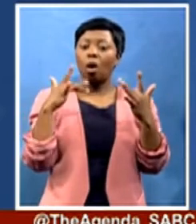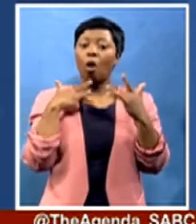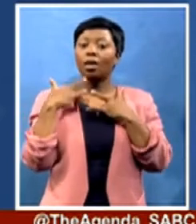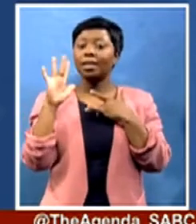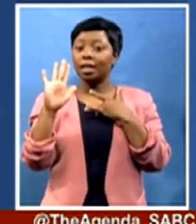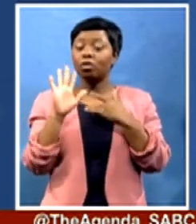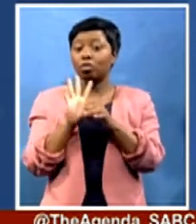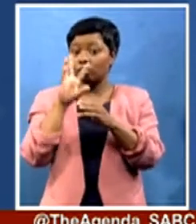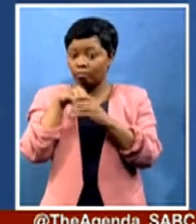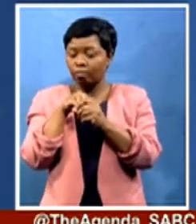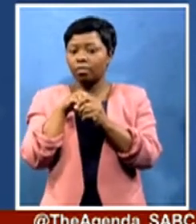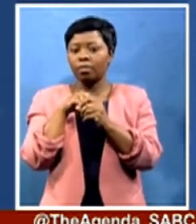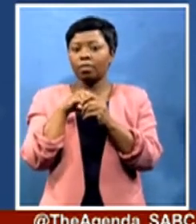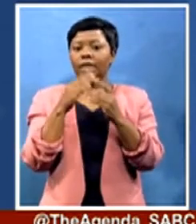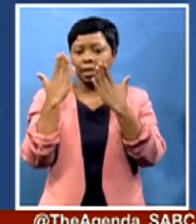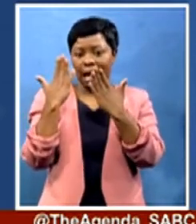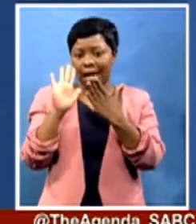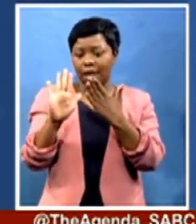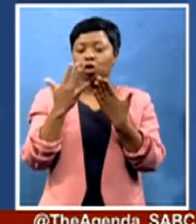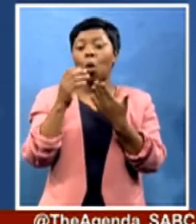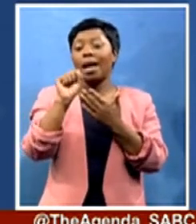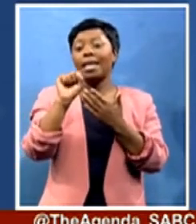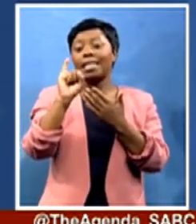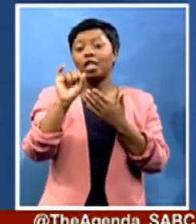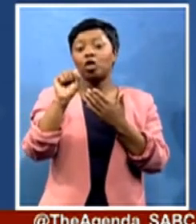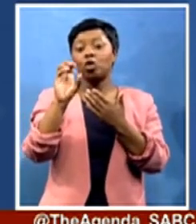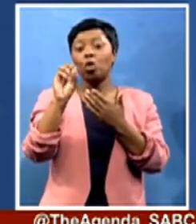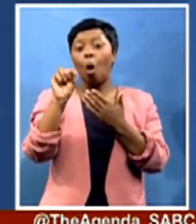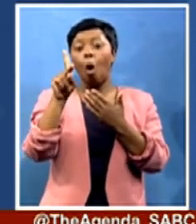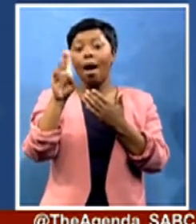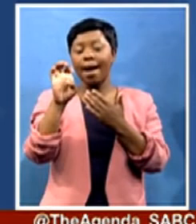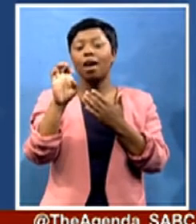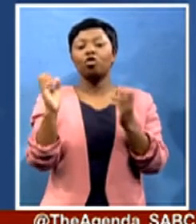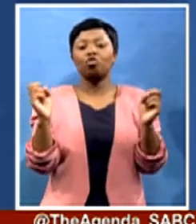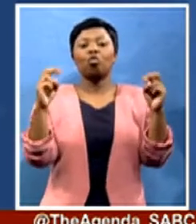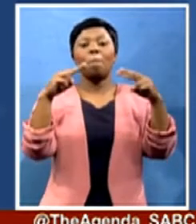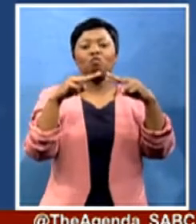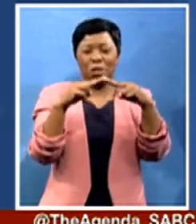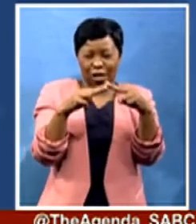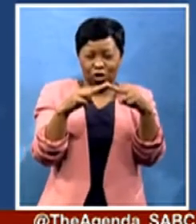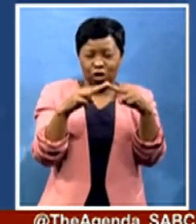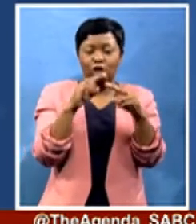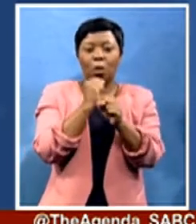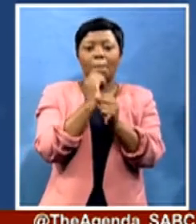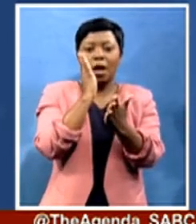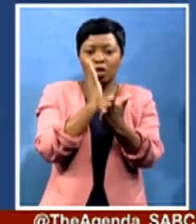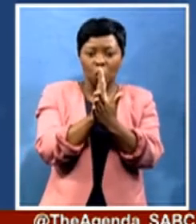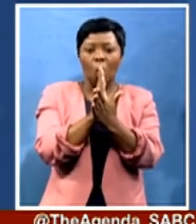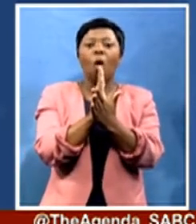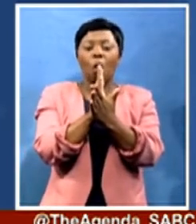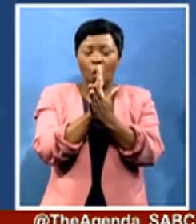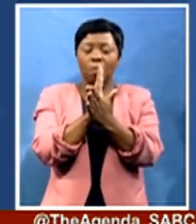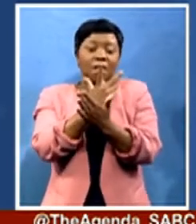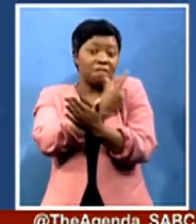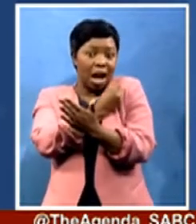Sisonke study came in to bridge the gap and to make sure that we offered vaccinations to healthcare workers as